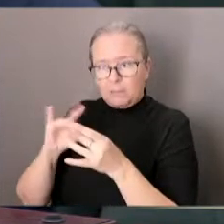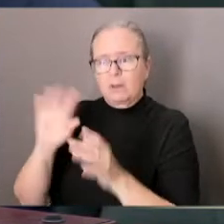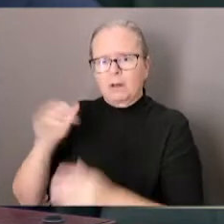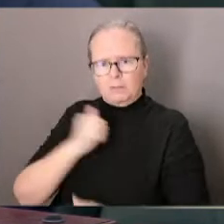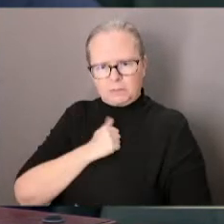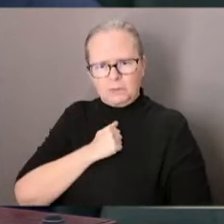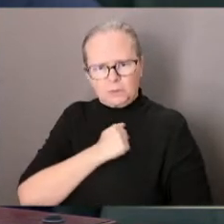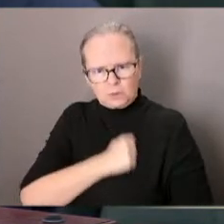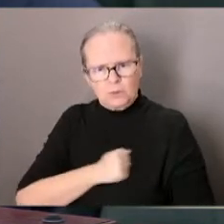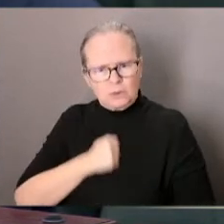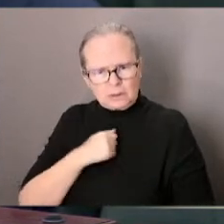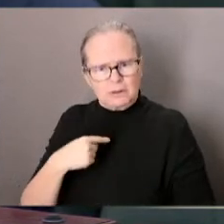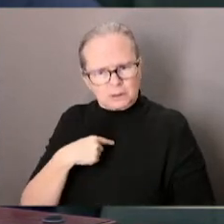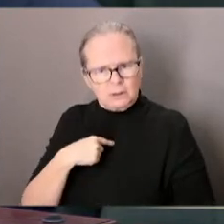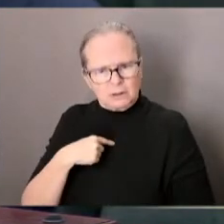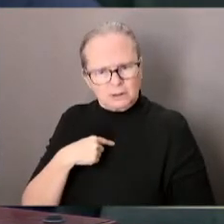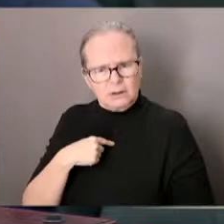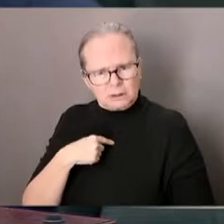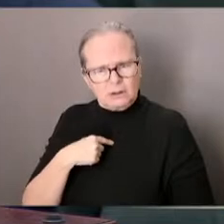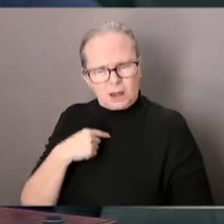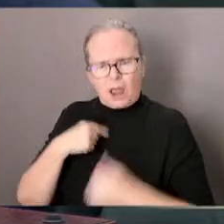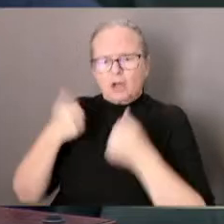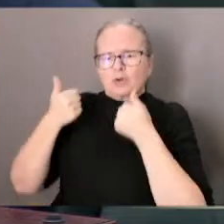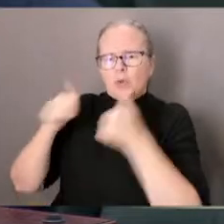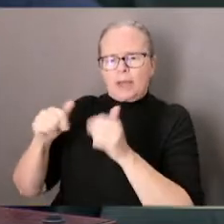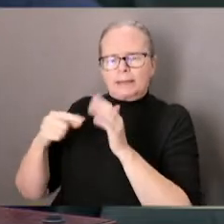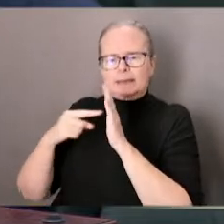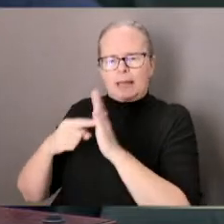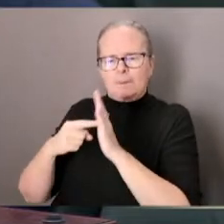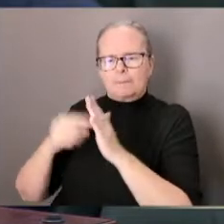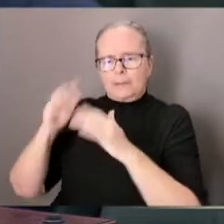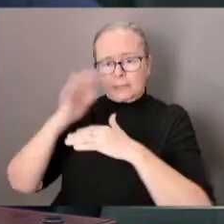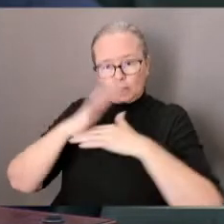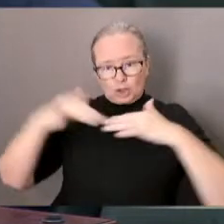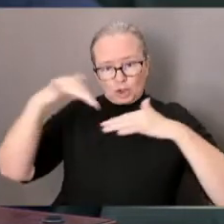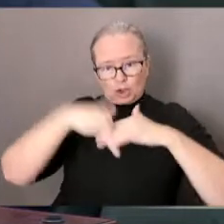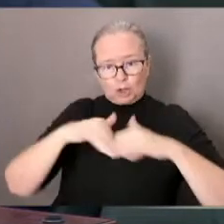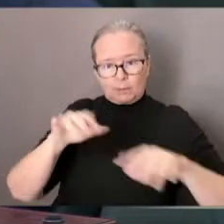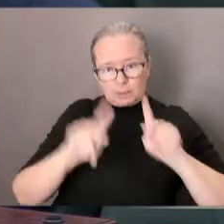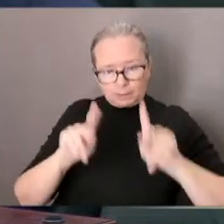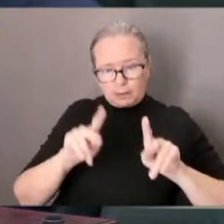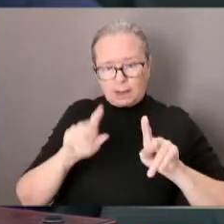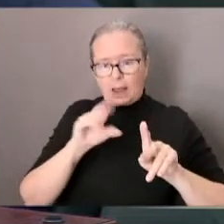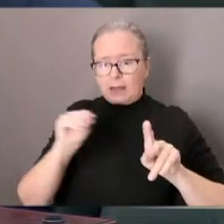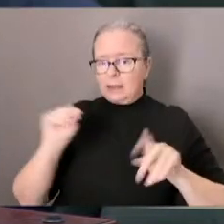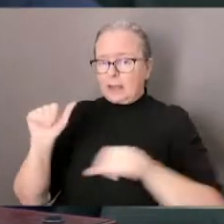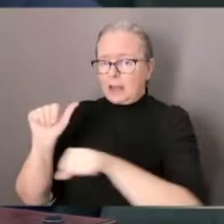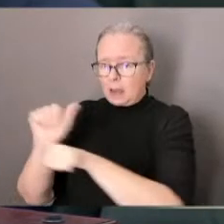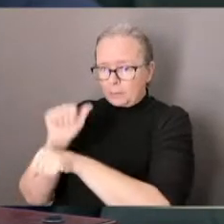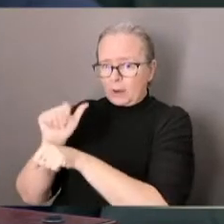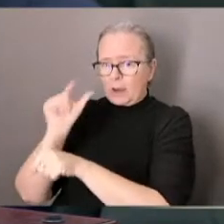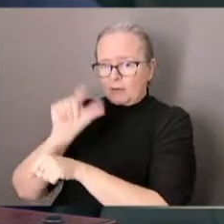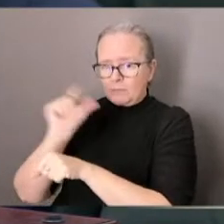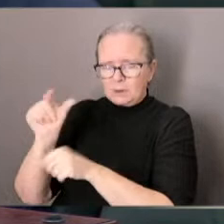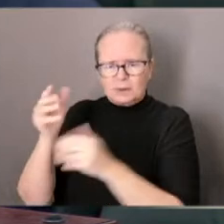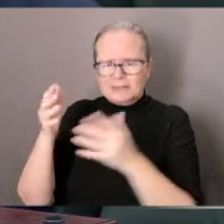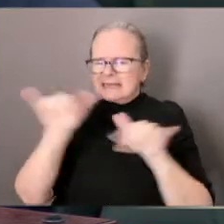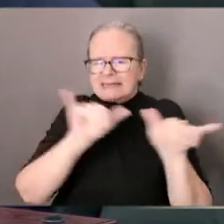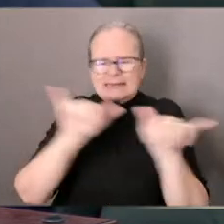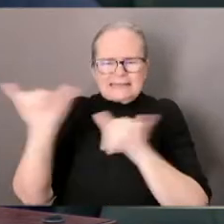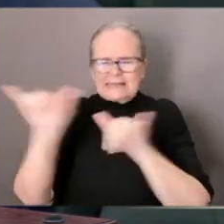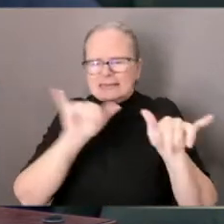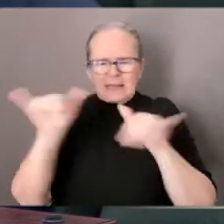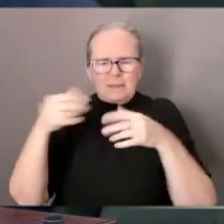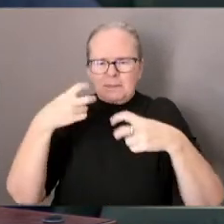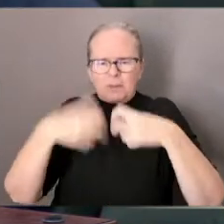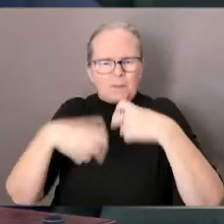have a common problem with Ottawa Ottawa I think unfortunately to treat treats First Nations with disrespect and they